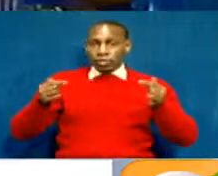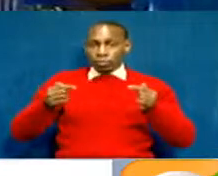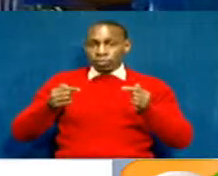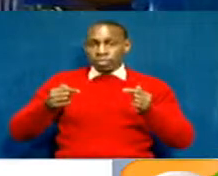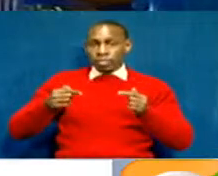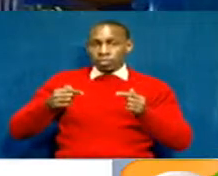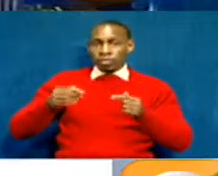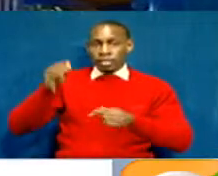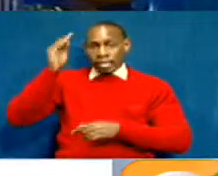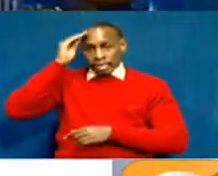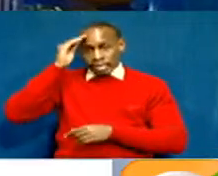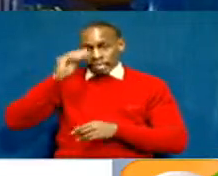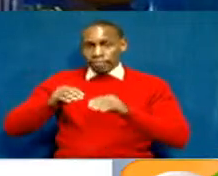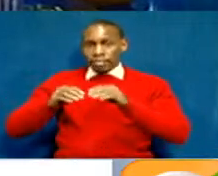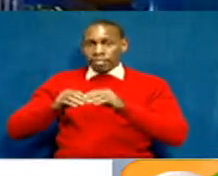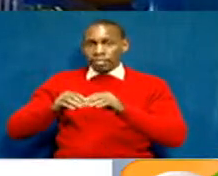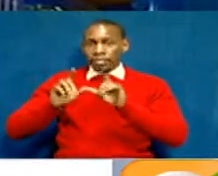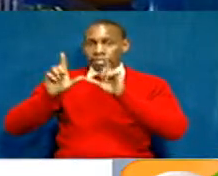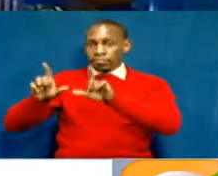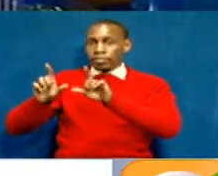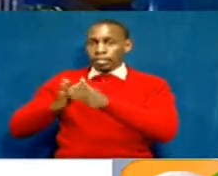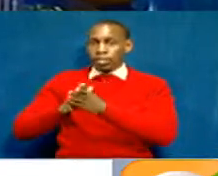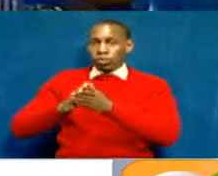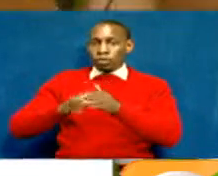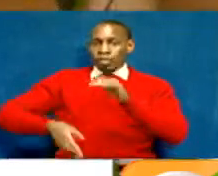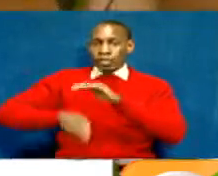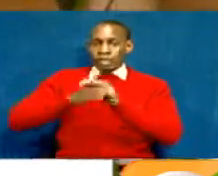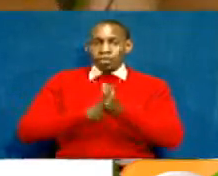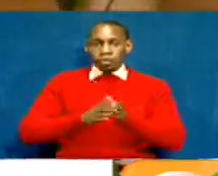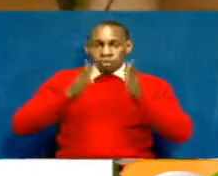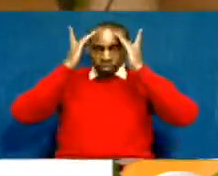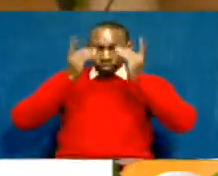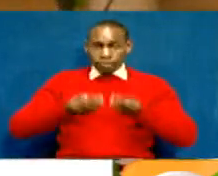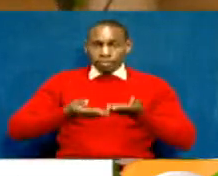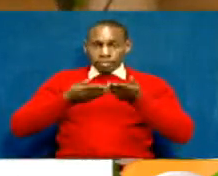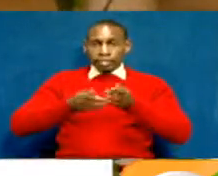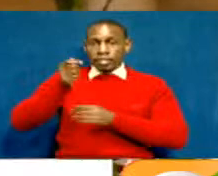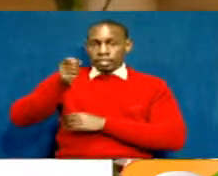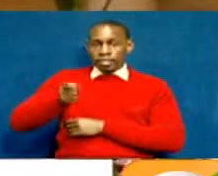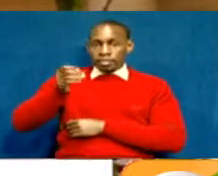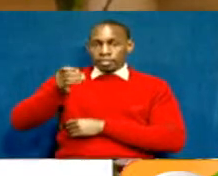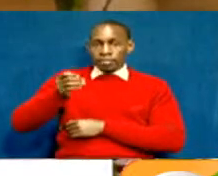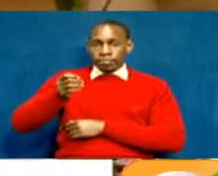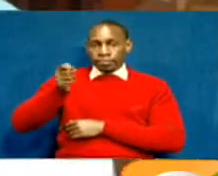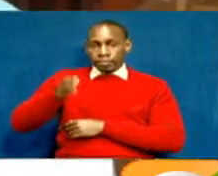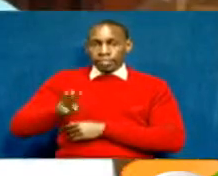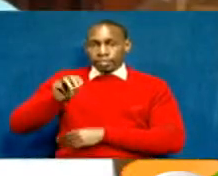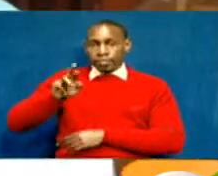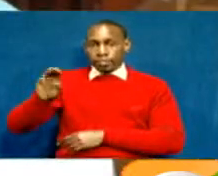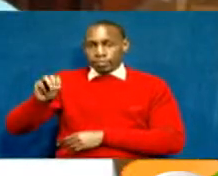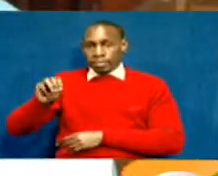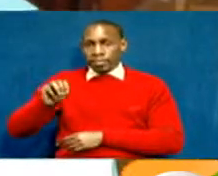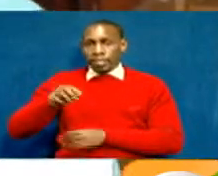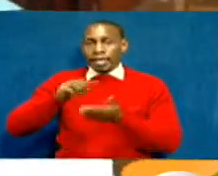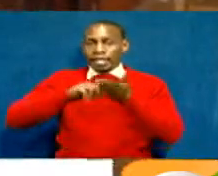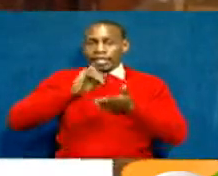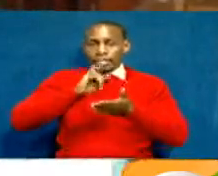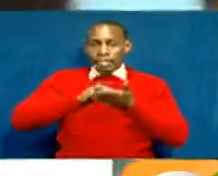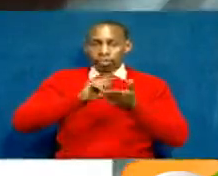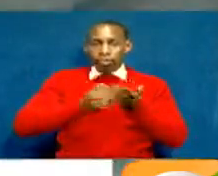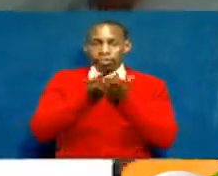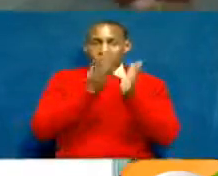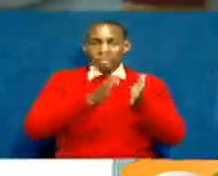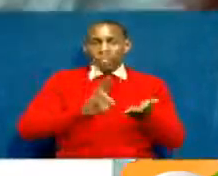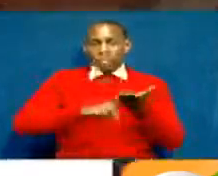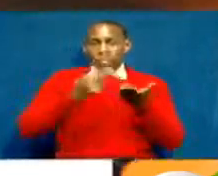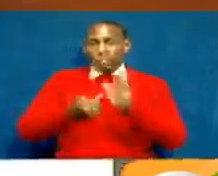academic qualification was thwarted. In that ruling delivered on Tuesday, Justice Anthony Mrima reiterated that the petitioner failed